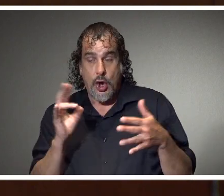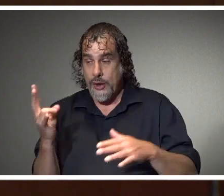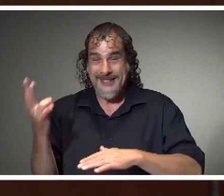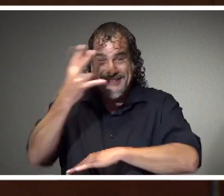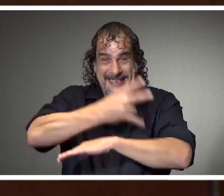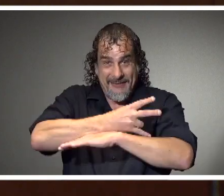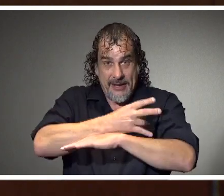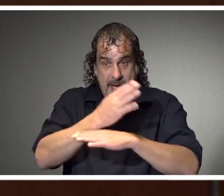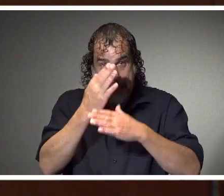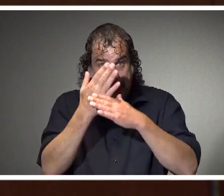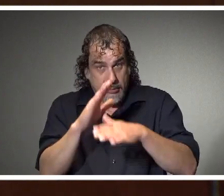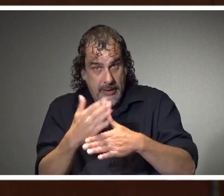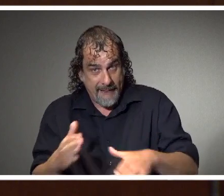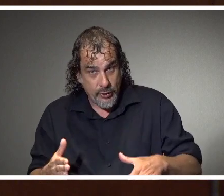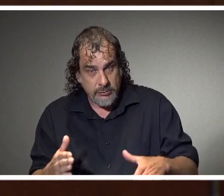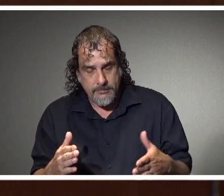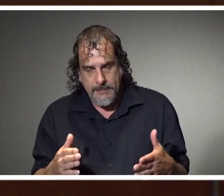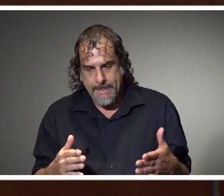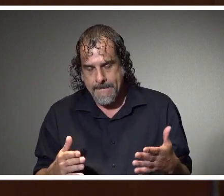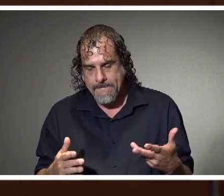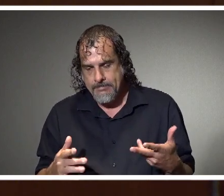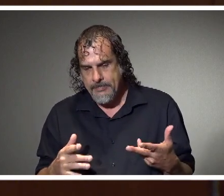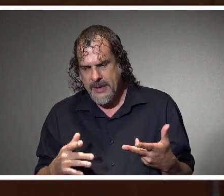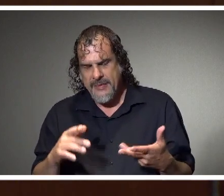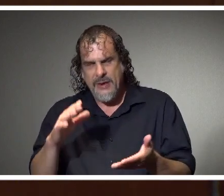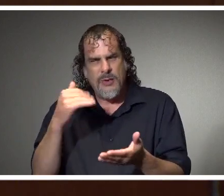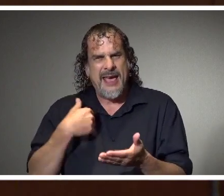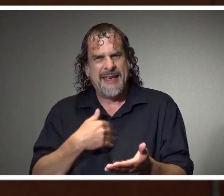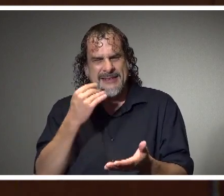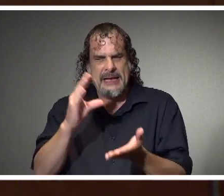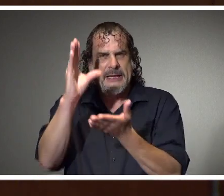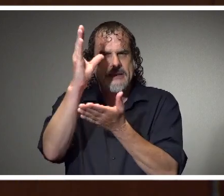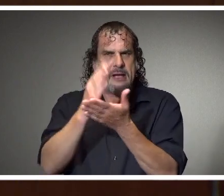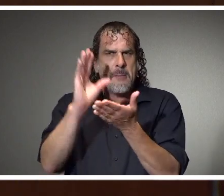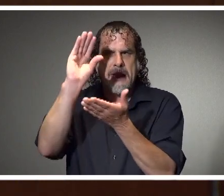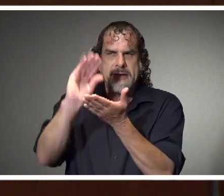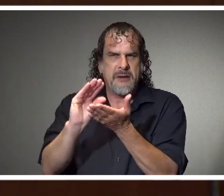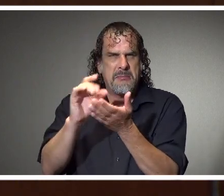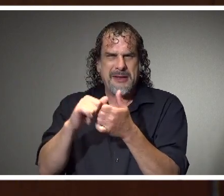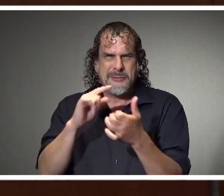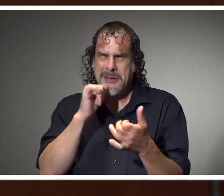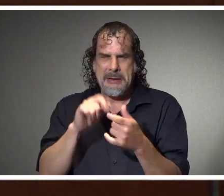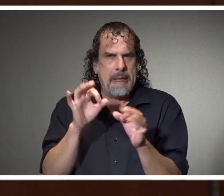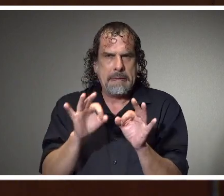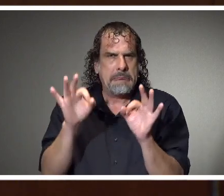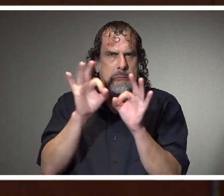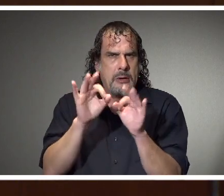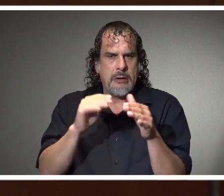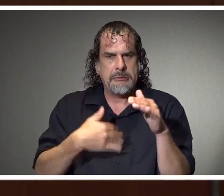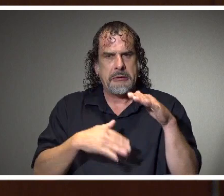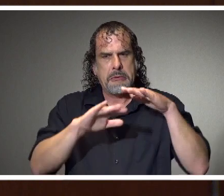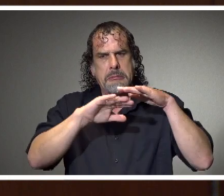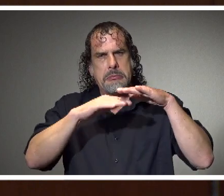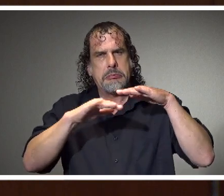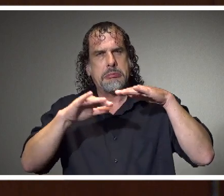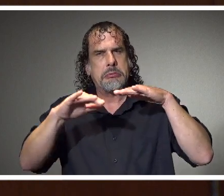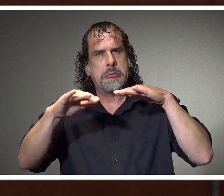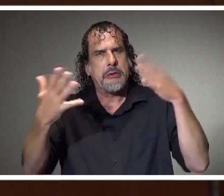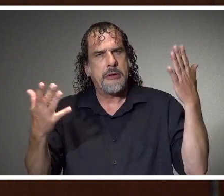seen some, and I hate to even say decrease because, it's so variable, but over the past several weeks it has moderated, right?